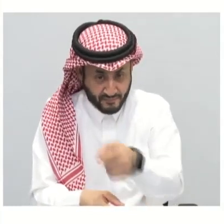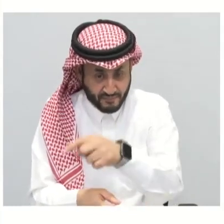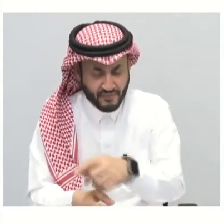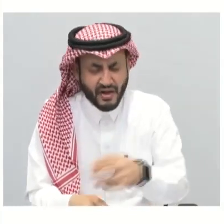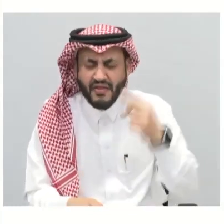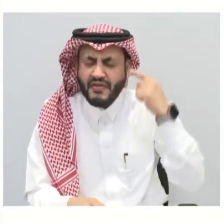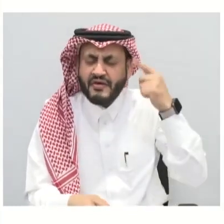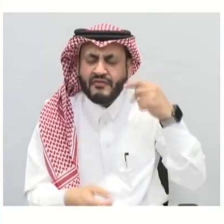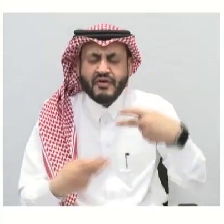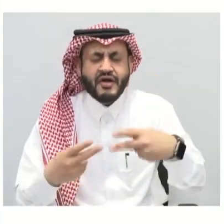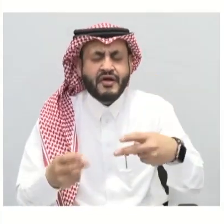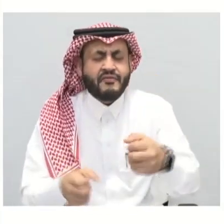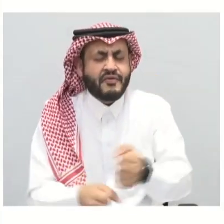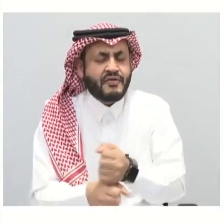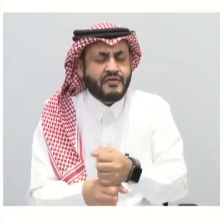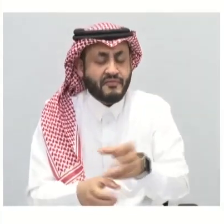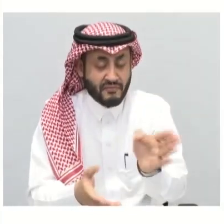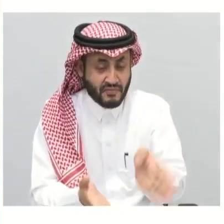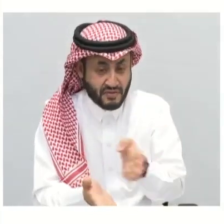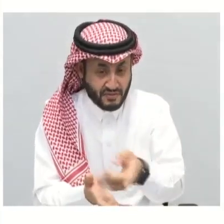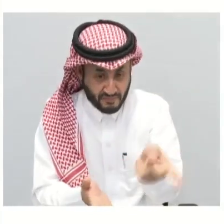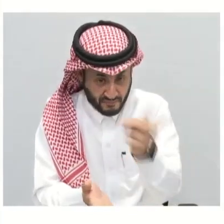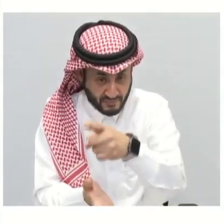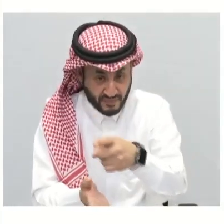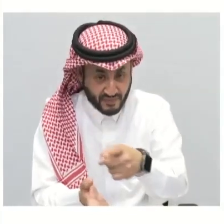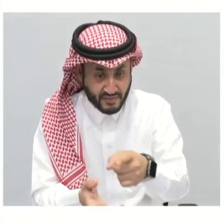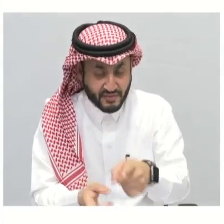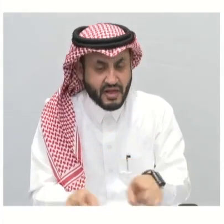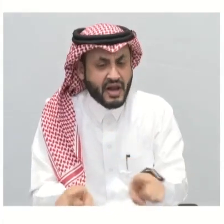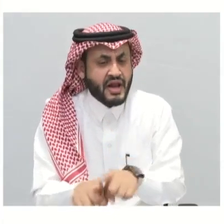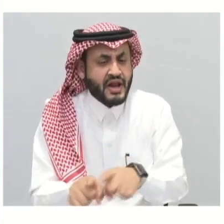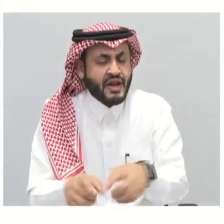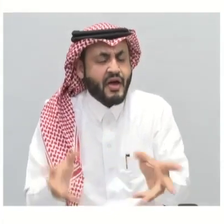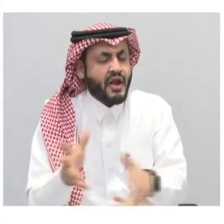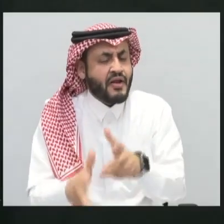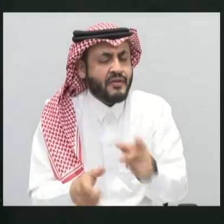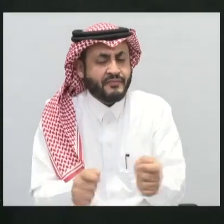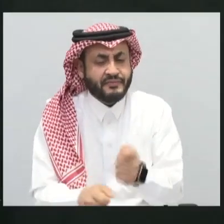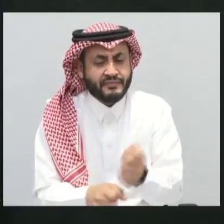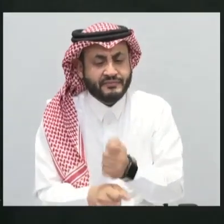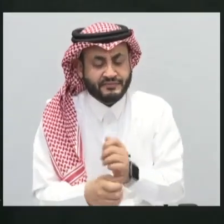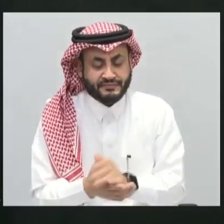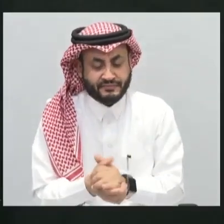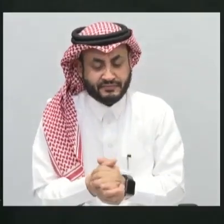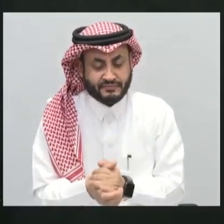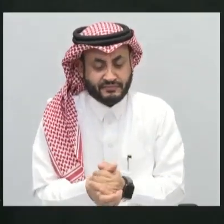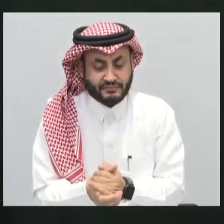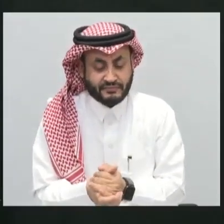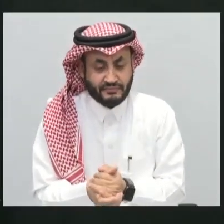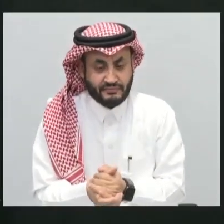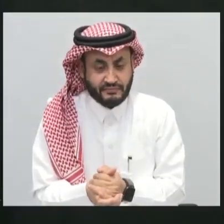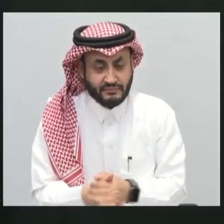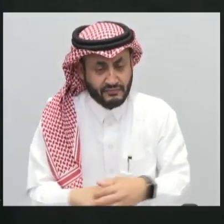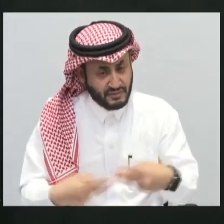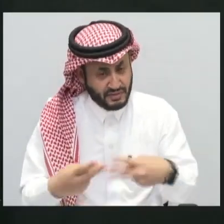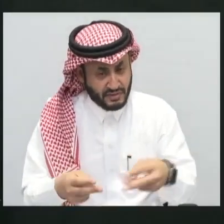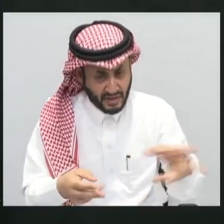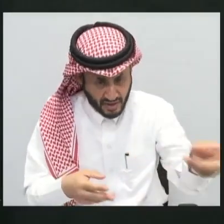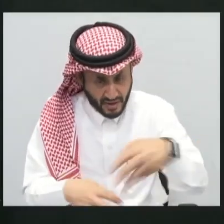of any arrangement that you will do in the coming future that is definite, and you can use as well, or you